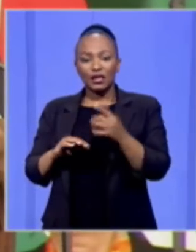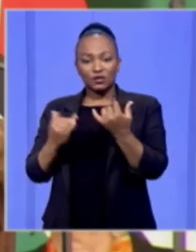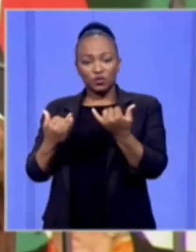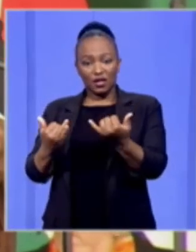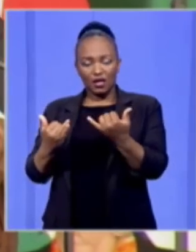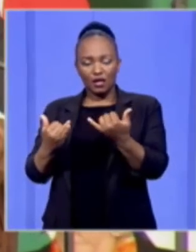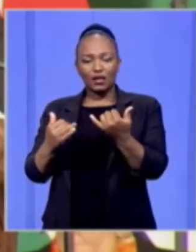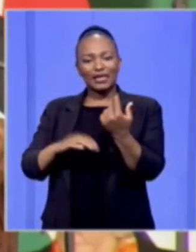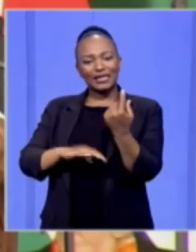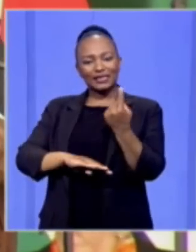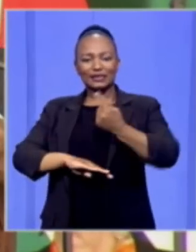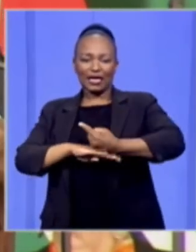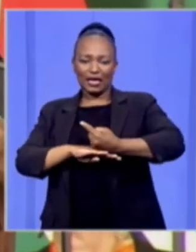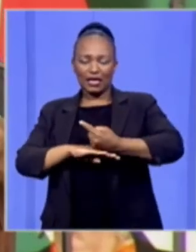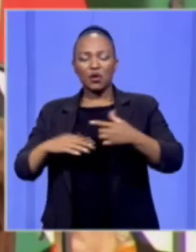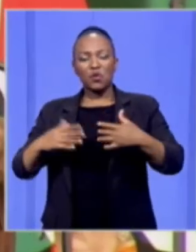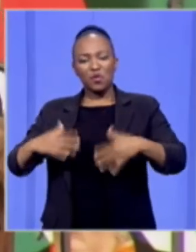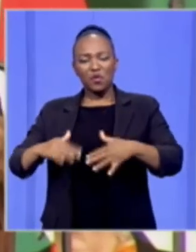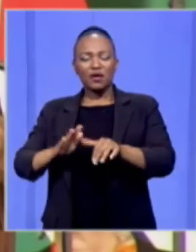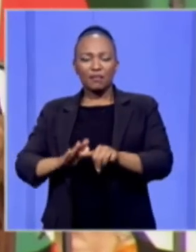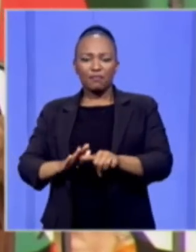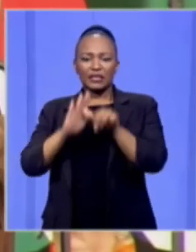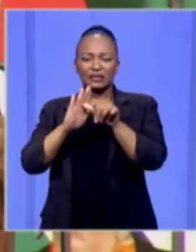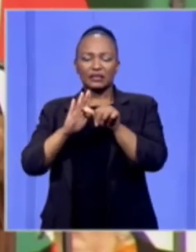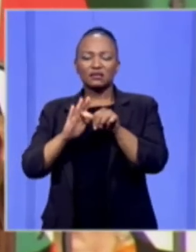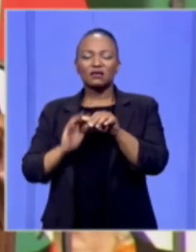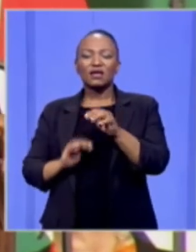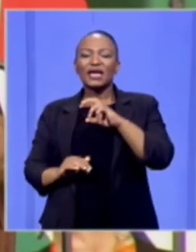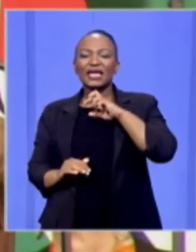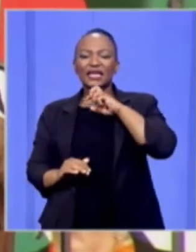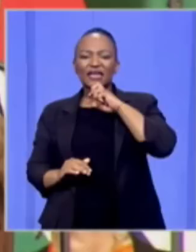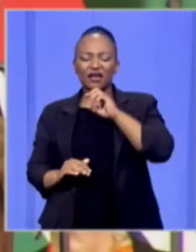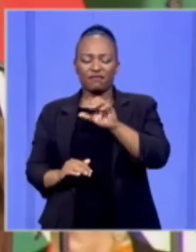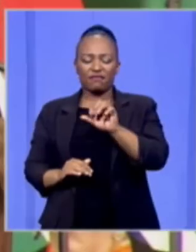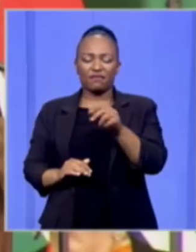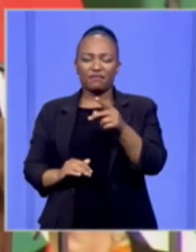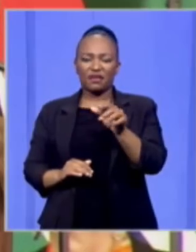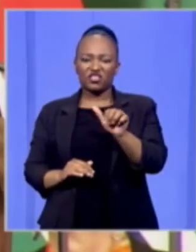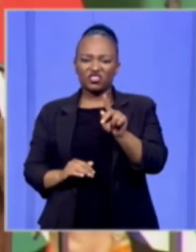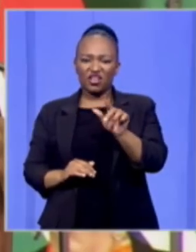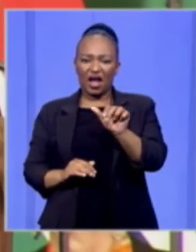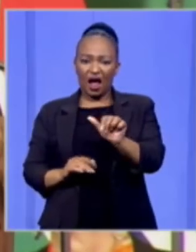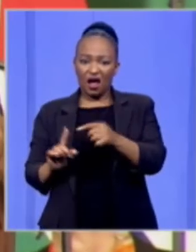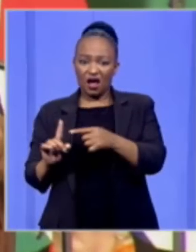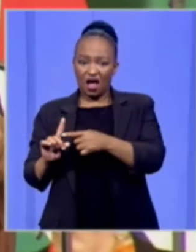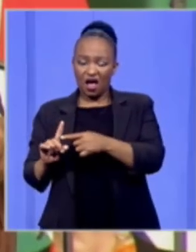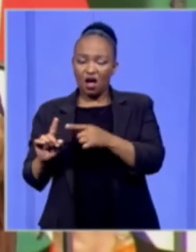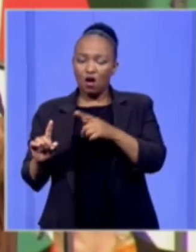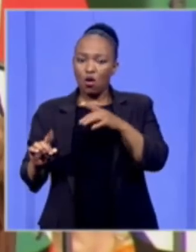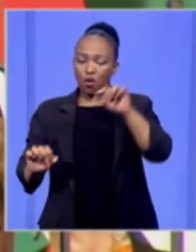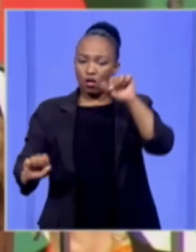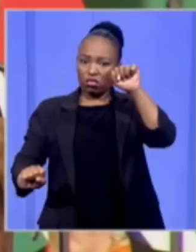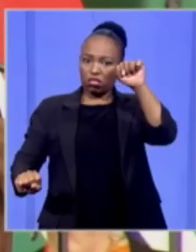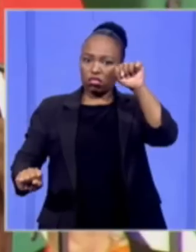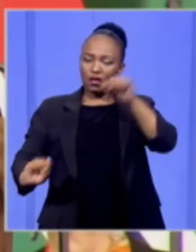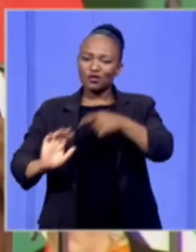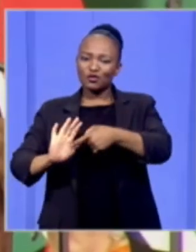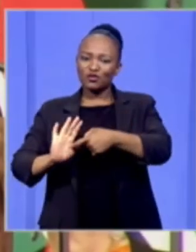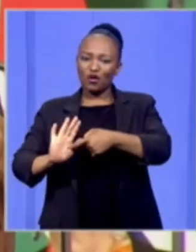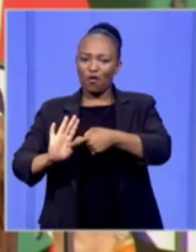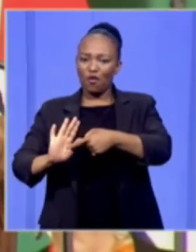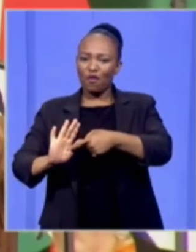we raise the glory of King Shaka Kasenza Ngakona,